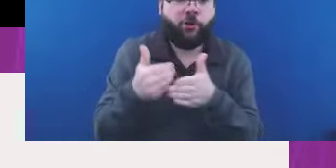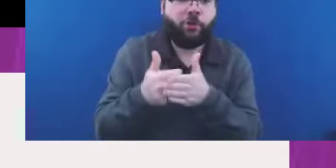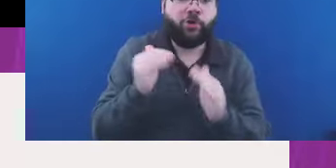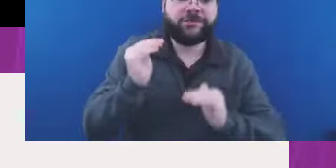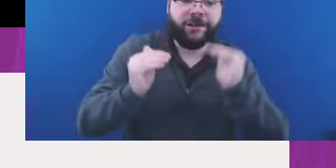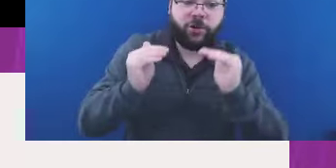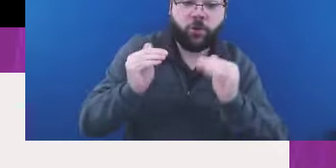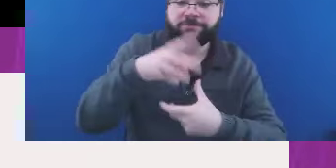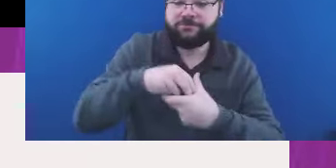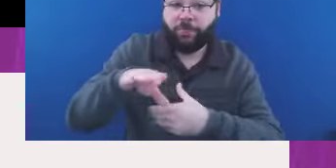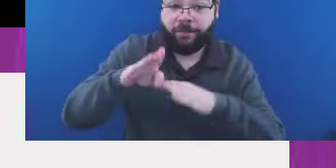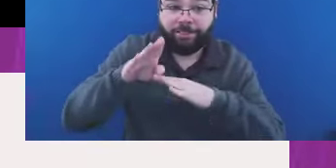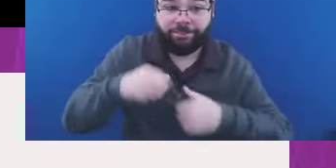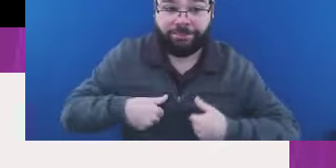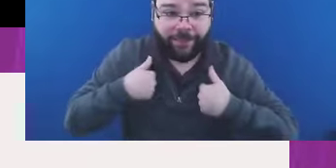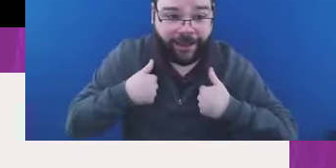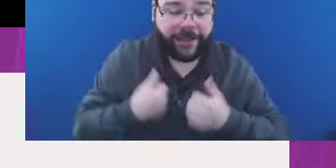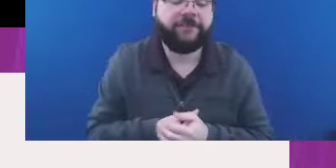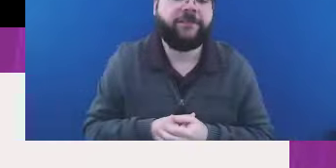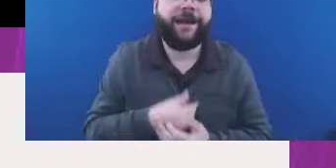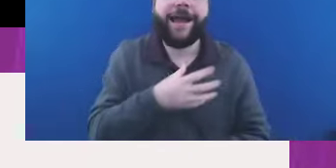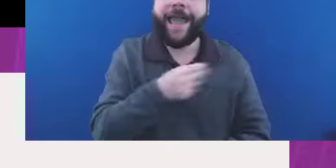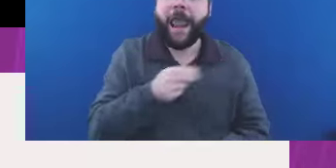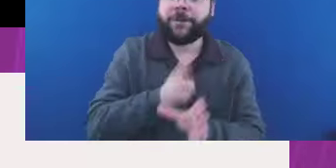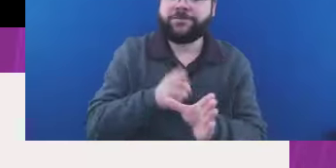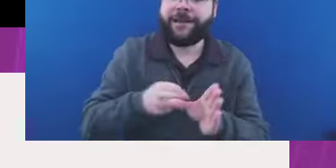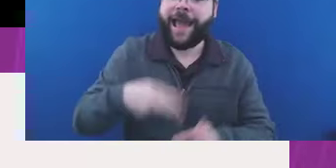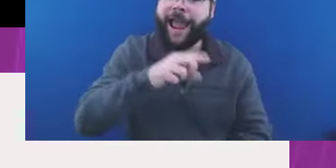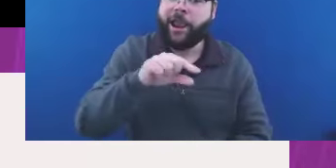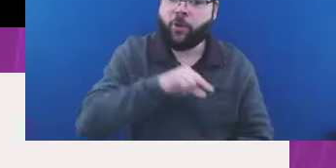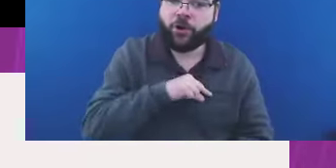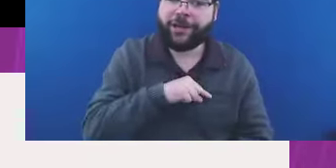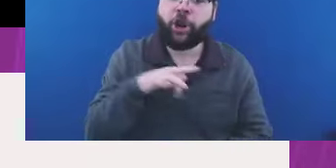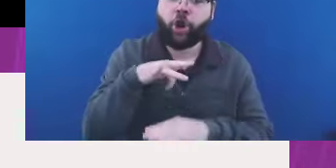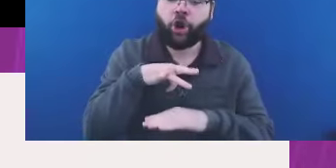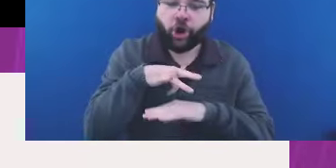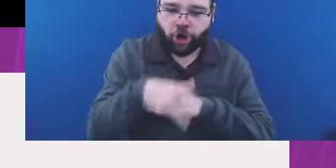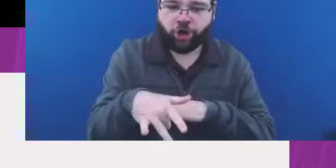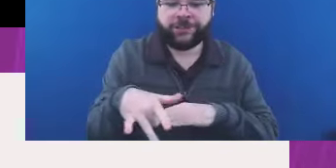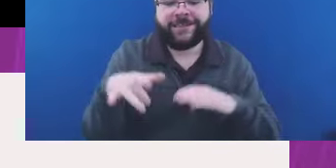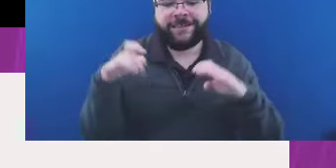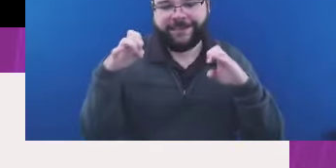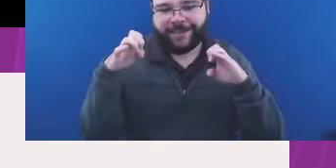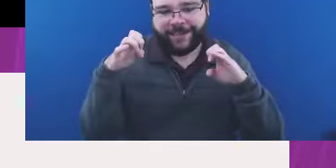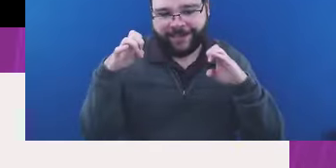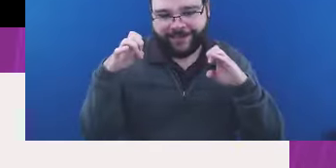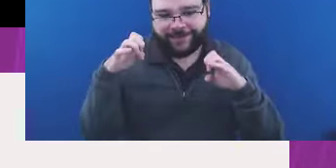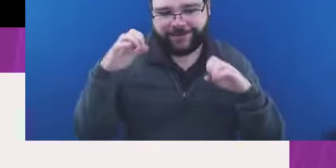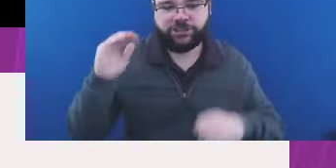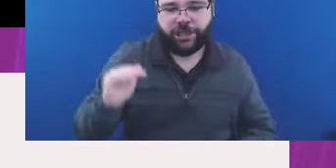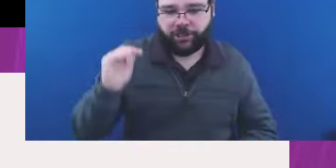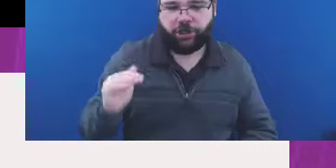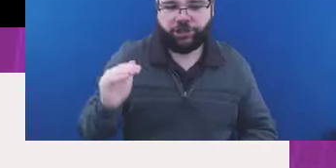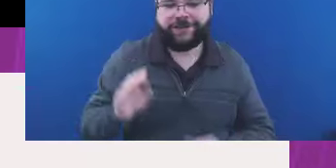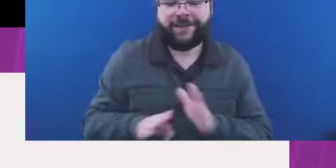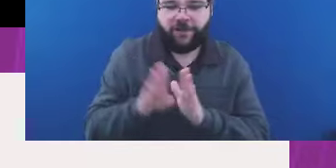life, and participating in high-quality early childhood development programs. Because when a young child is